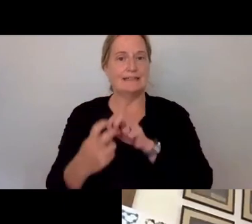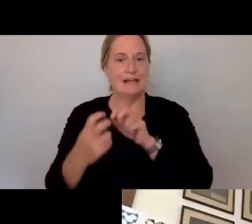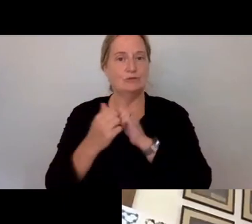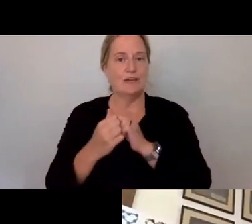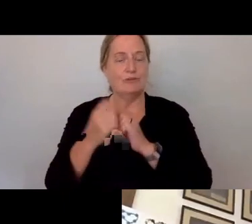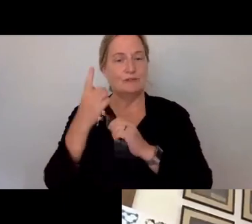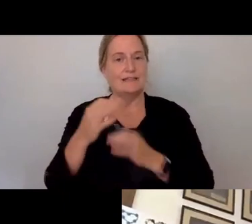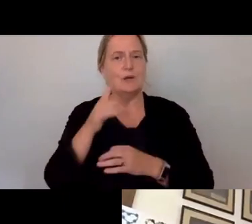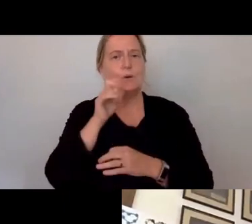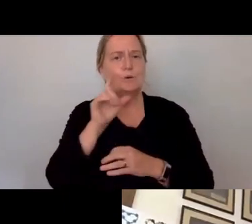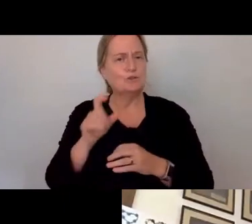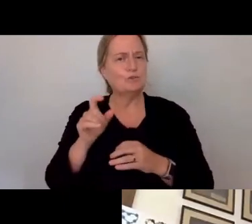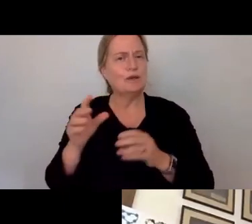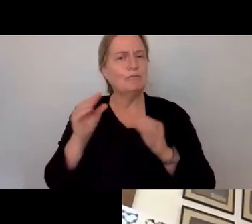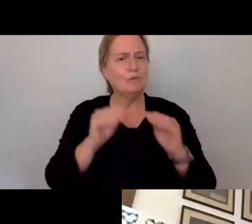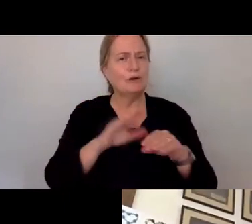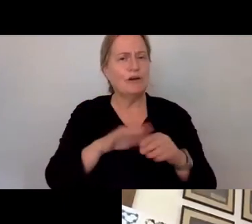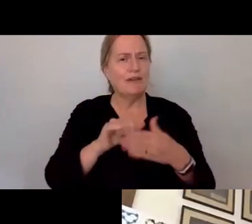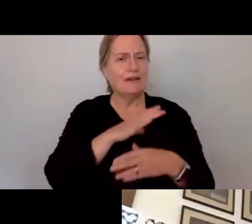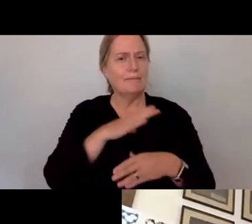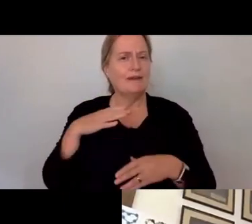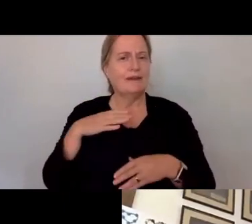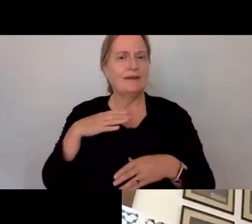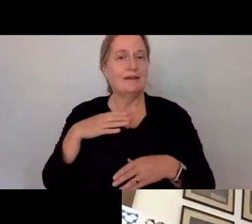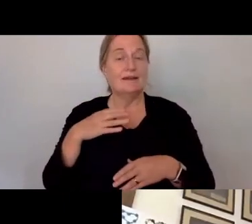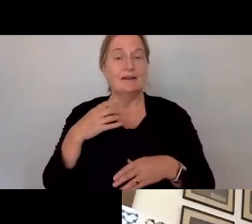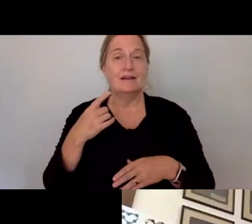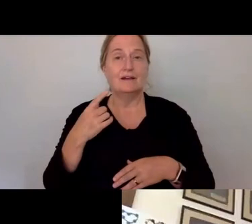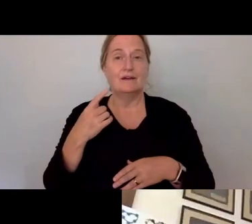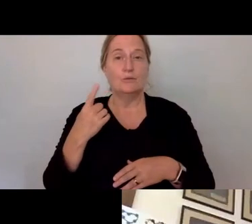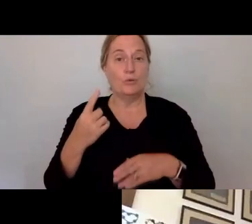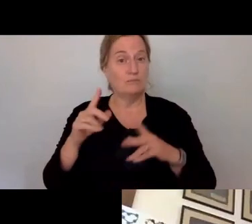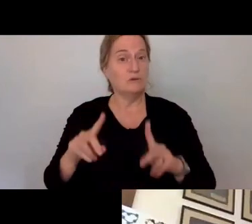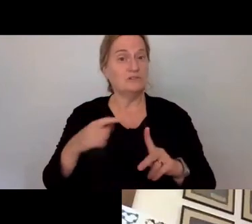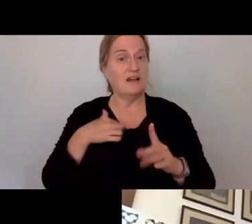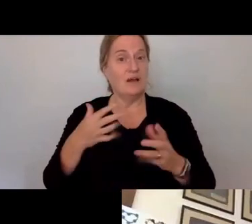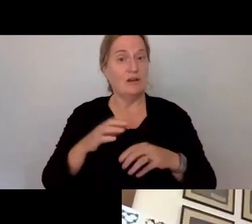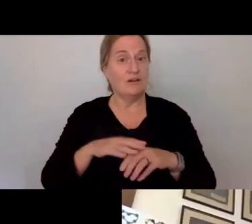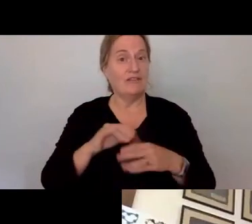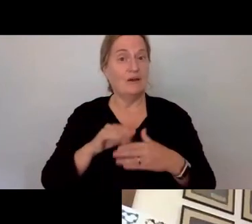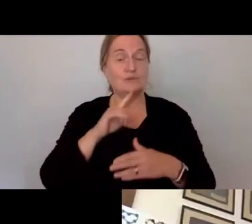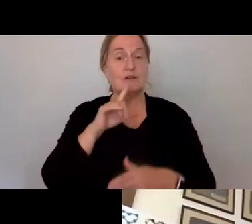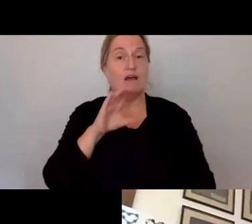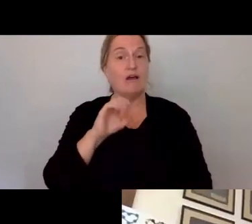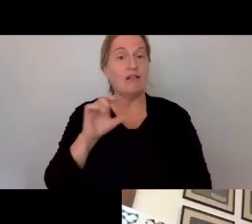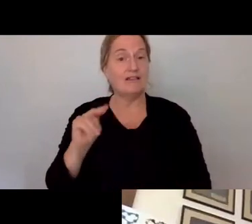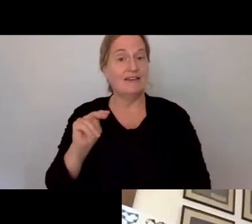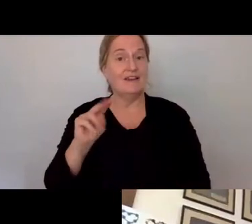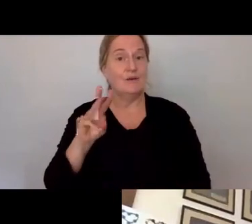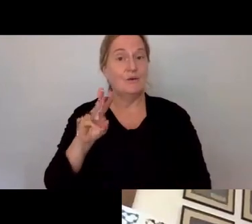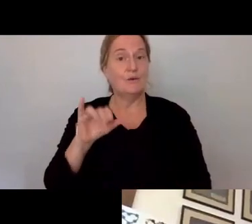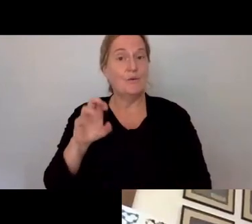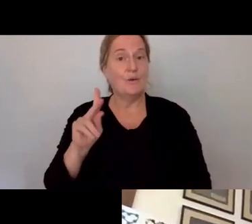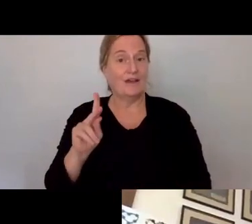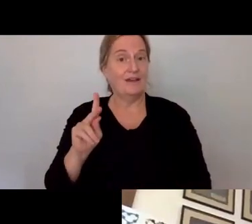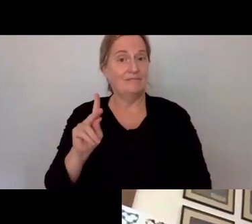on it. And one of the people that I wanted on it, he hadn't yet gotten to know, it was Colleen Wick. And so during